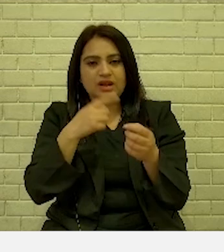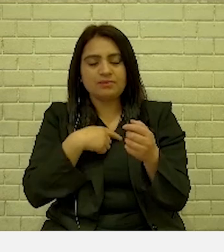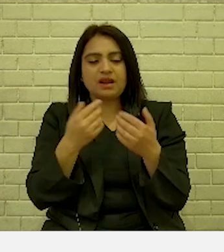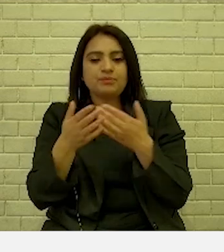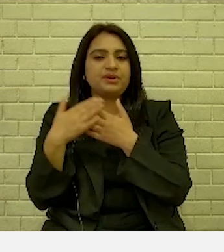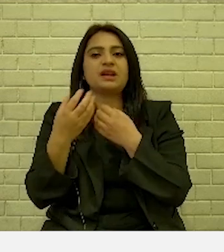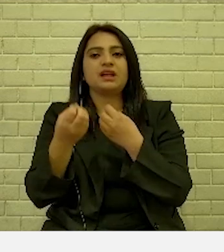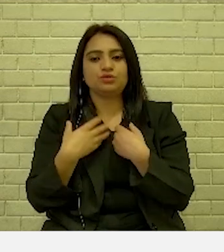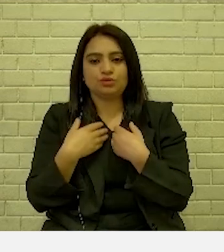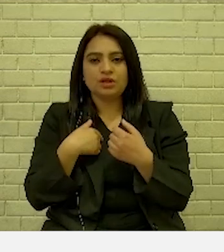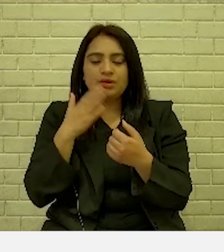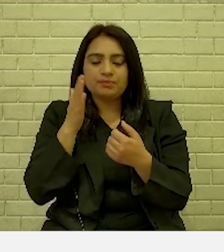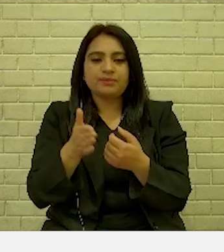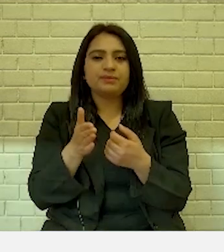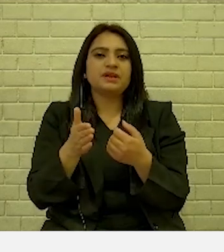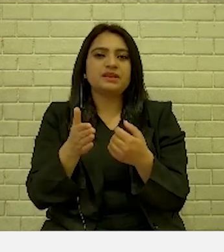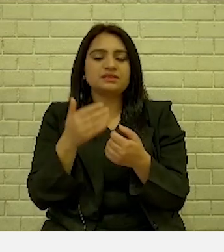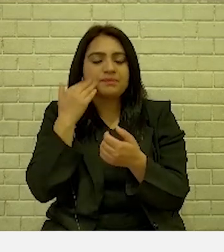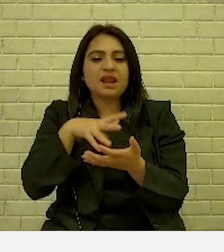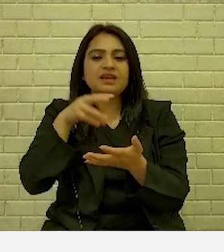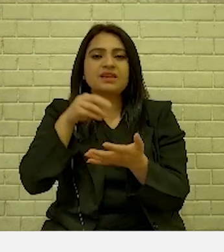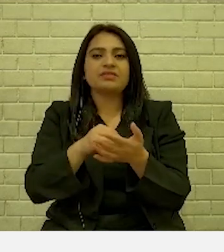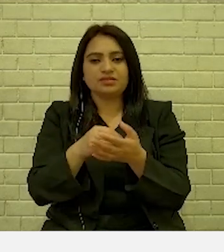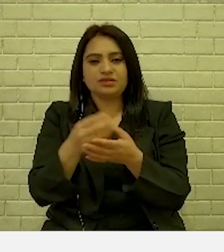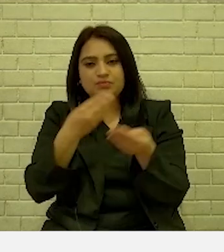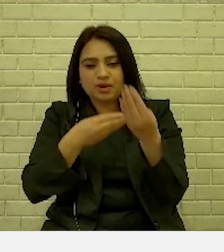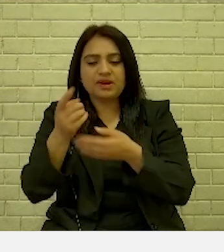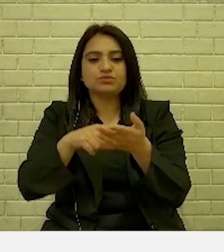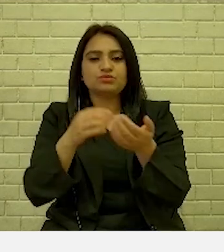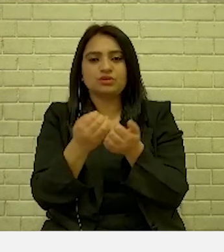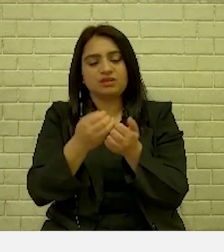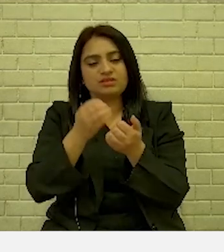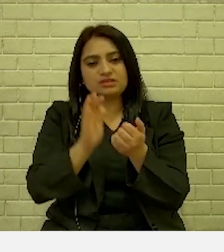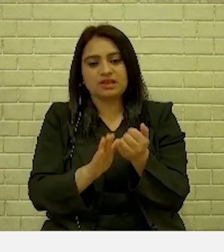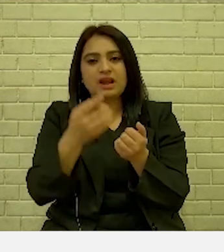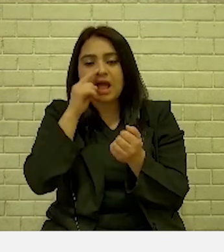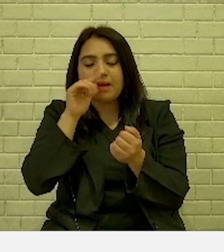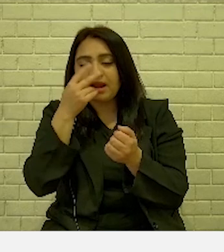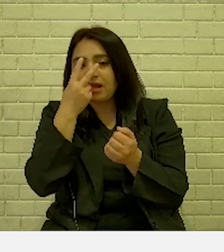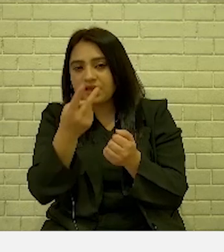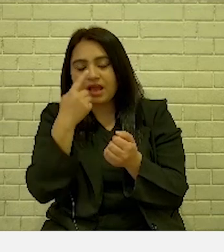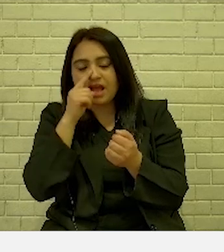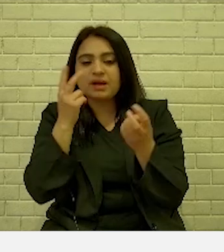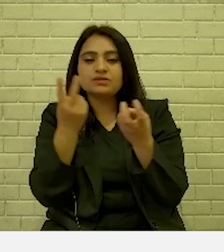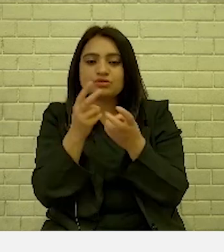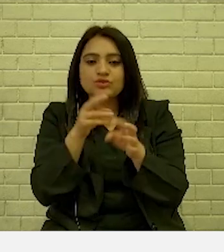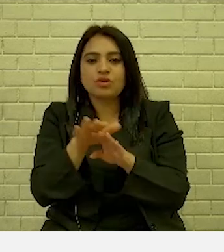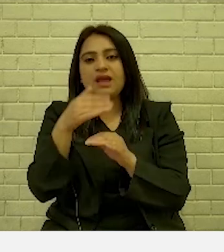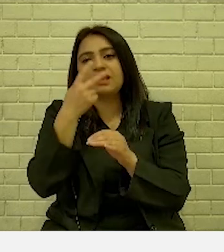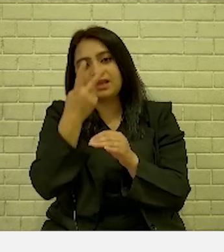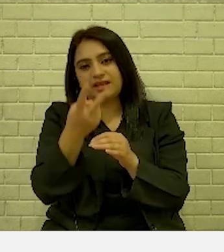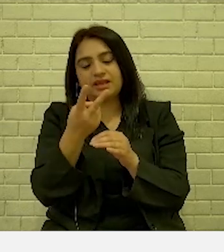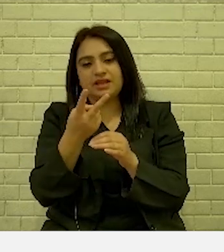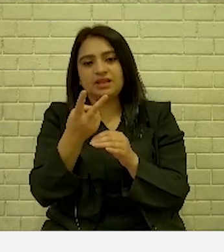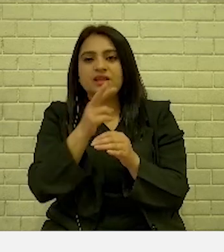women like my mother, I could do something for them. And thus the inspiration of my initiative, Sattva Food Products and Kathran